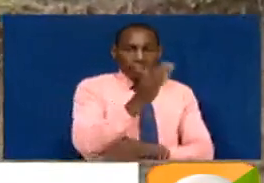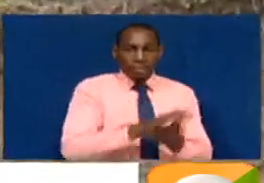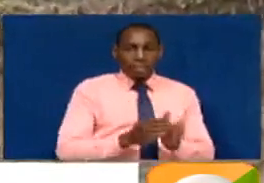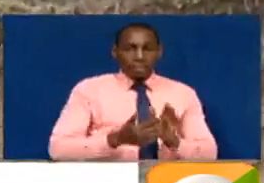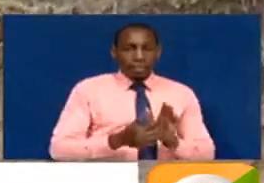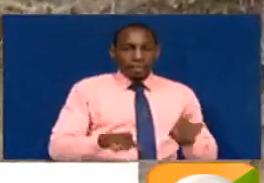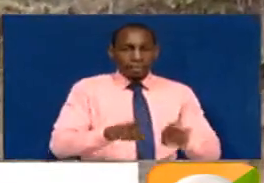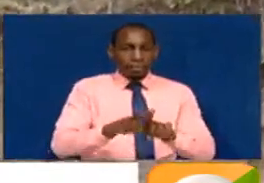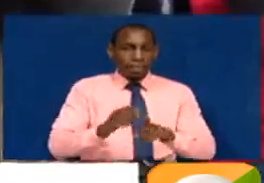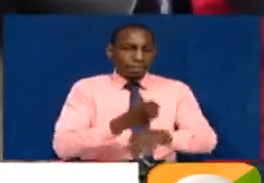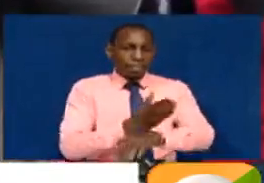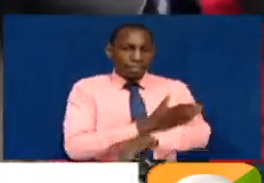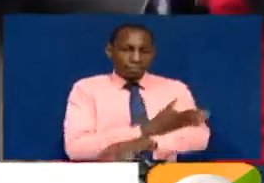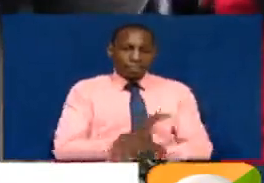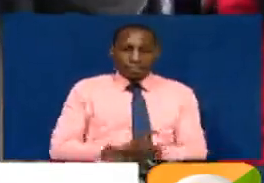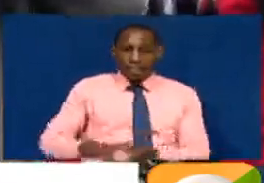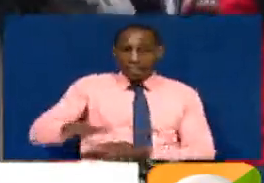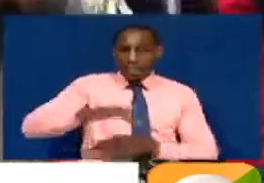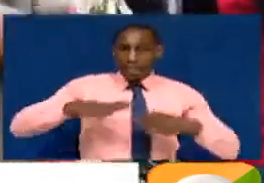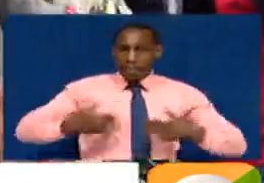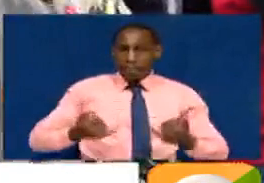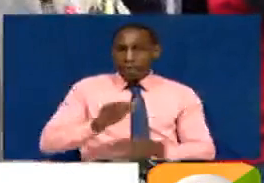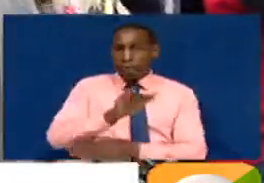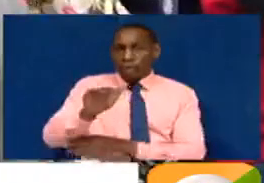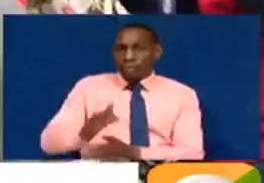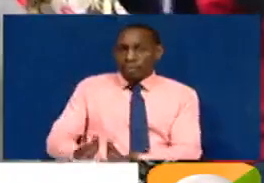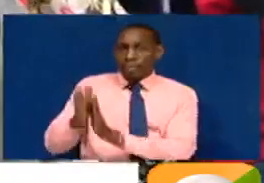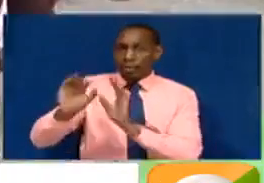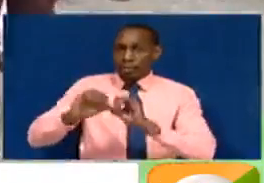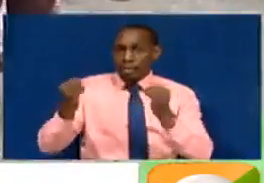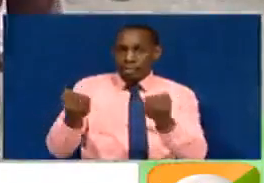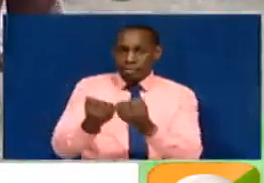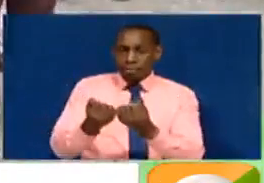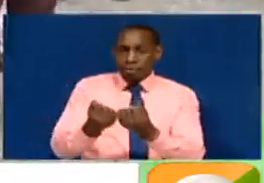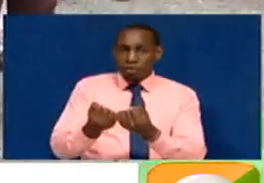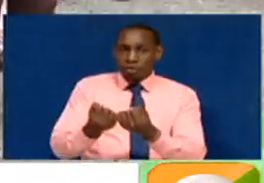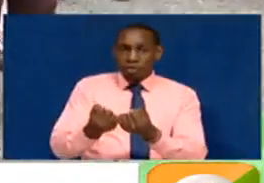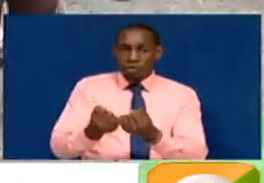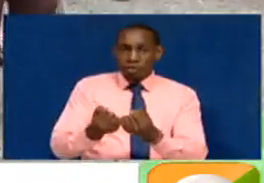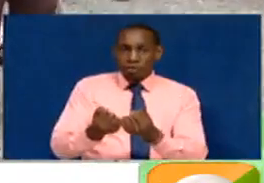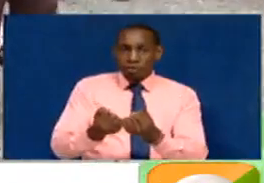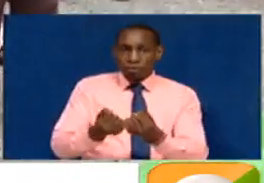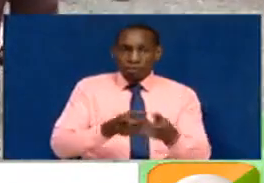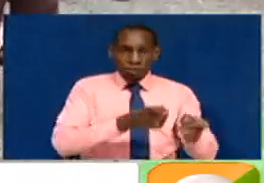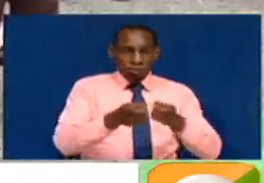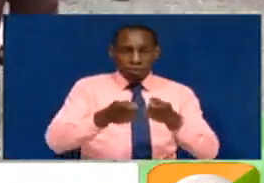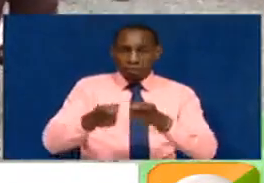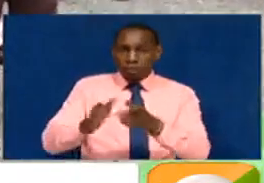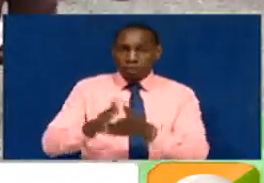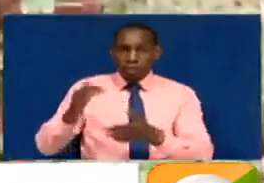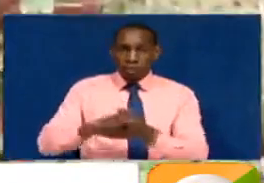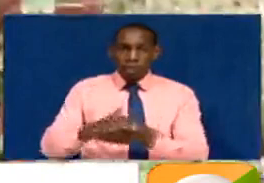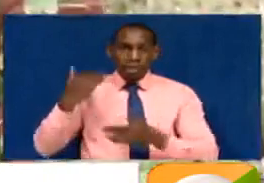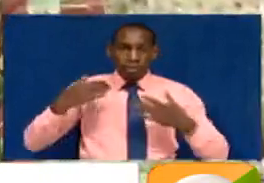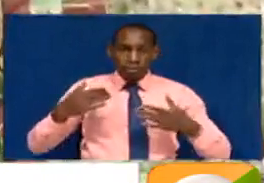bearing similar wounds. Area residents asking security agencies to tighten the noose on culprits who are responsible